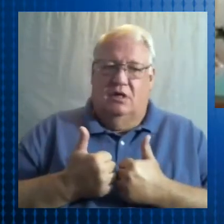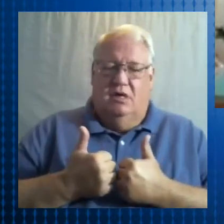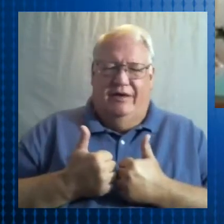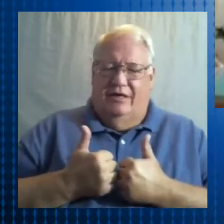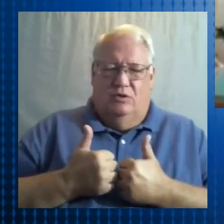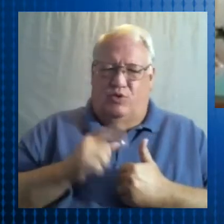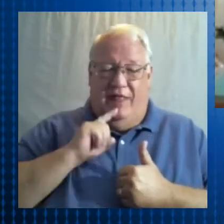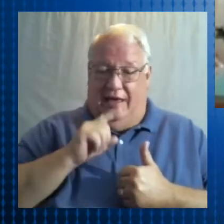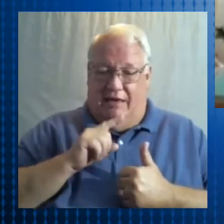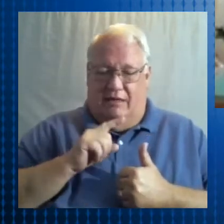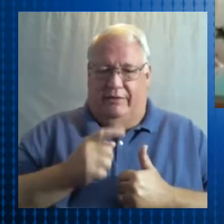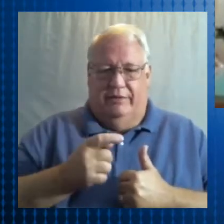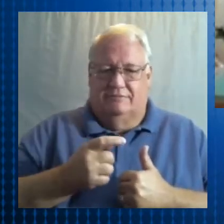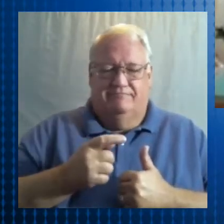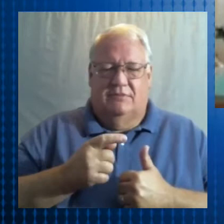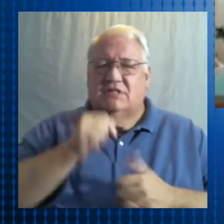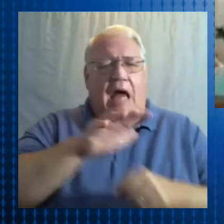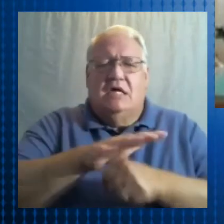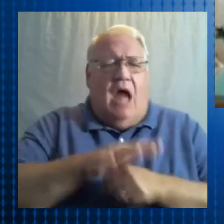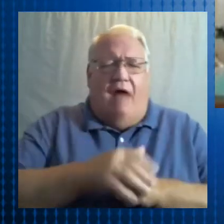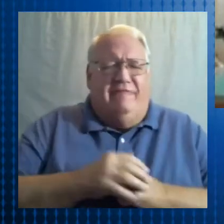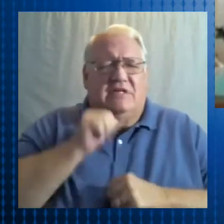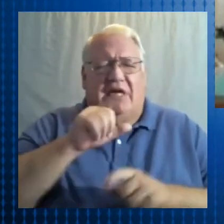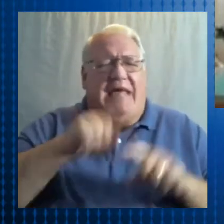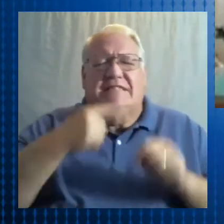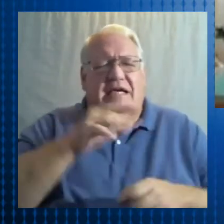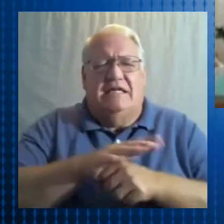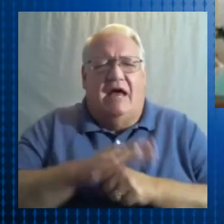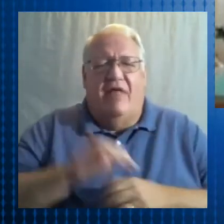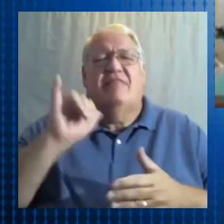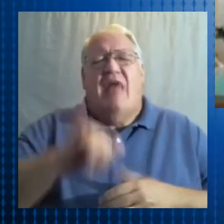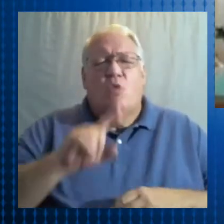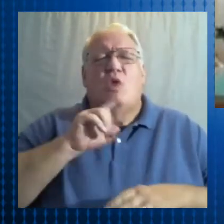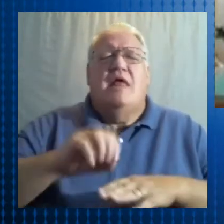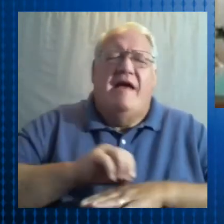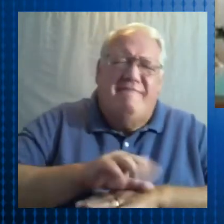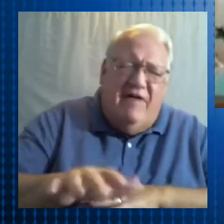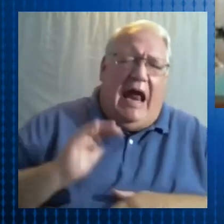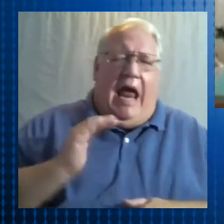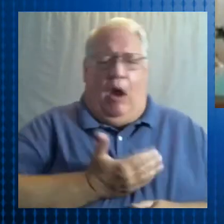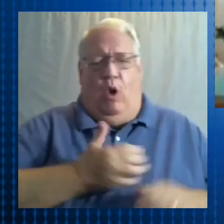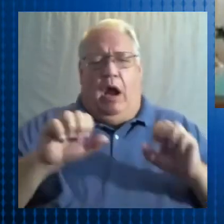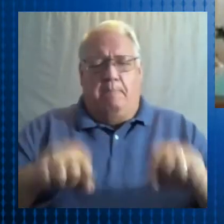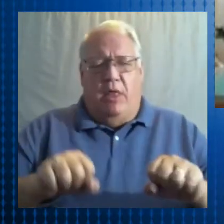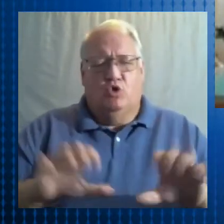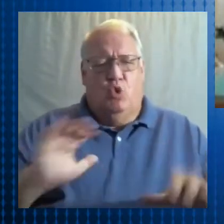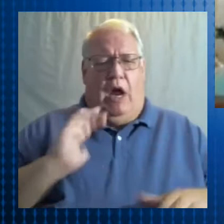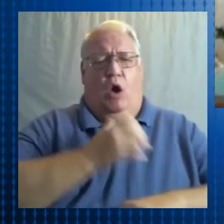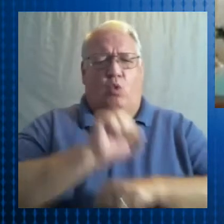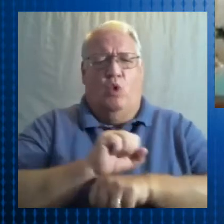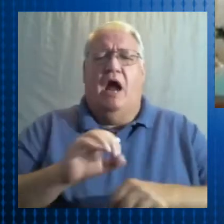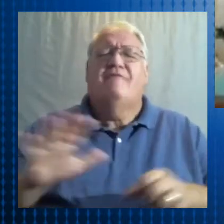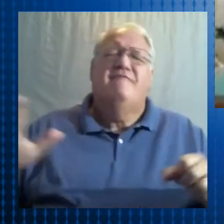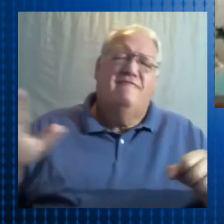understatement. The COVID-19 pandemic has affected our ability to do our work and to fully achieve